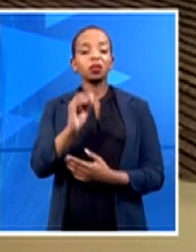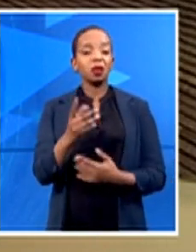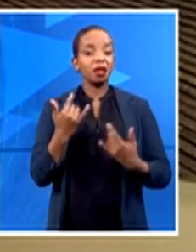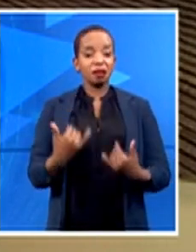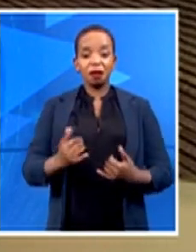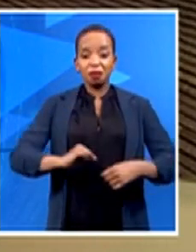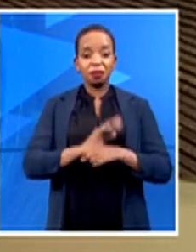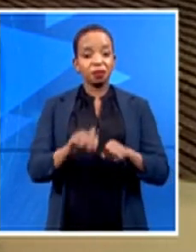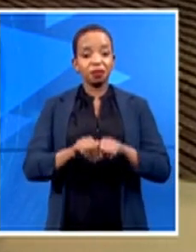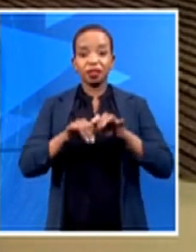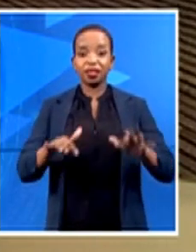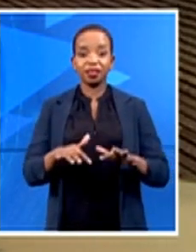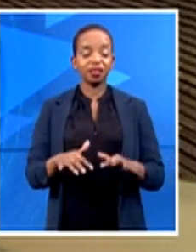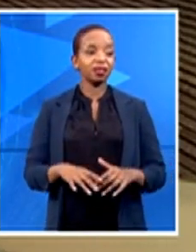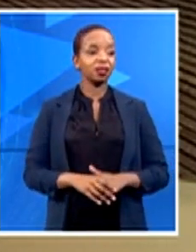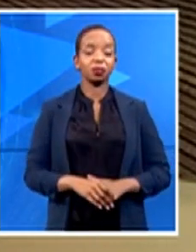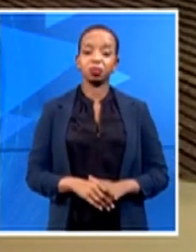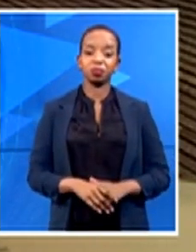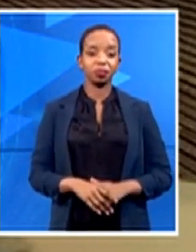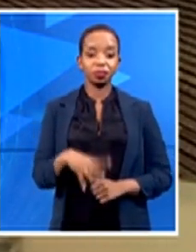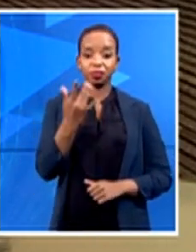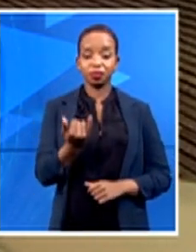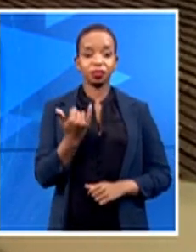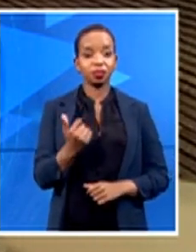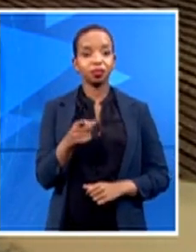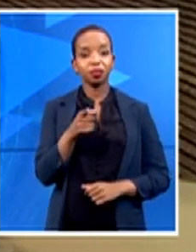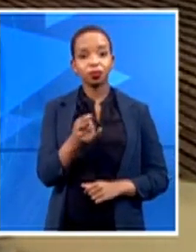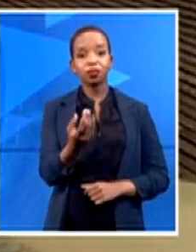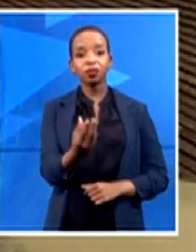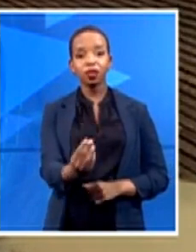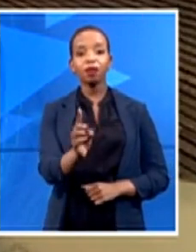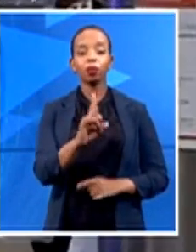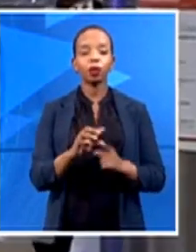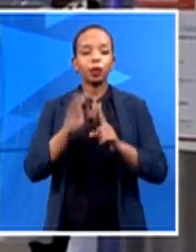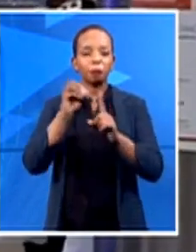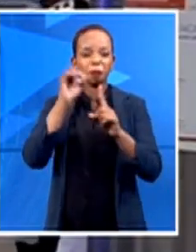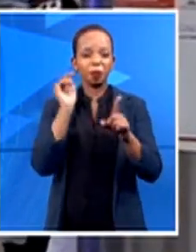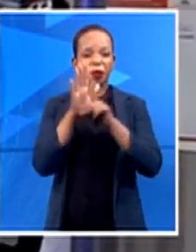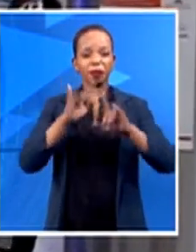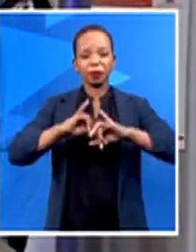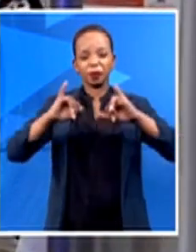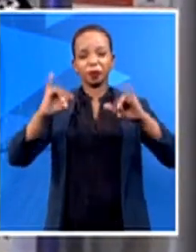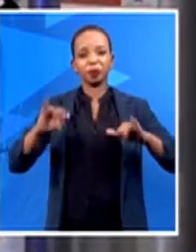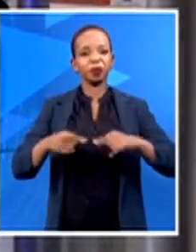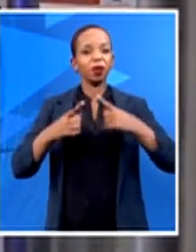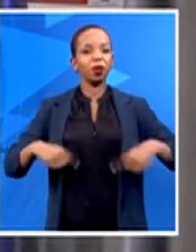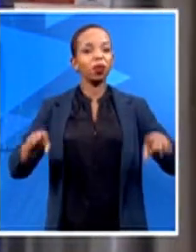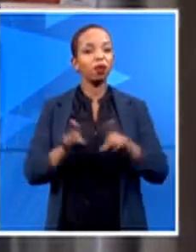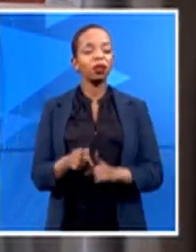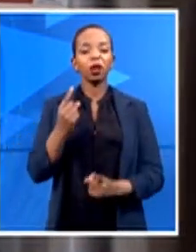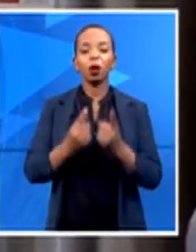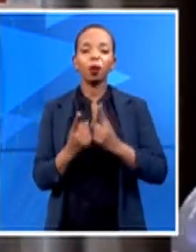a vast impact on all of us, whether we were affected or infected. We have all been affected